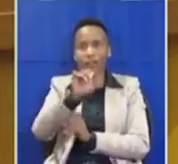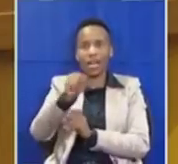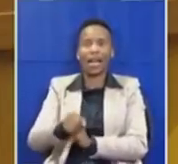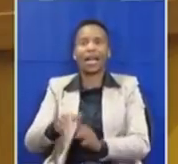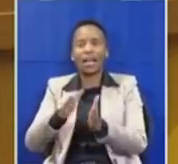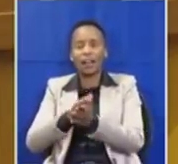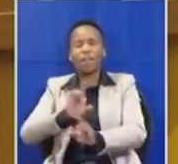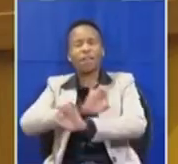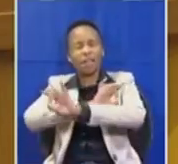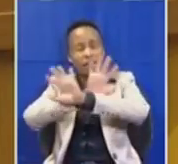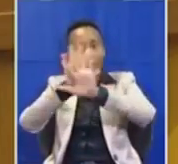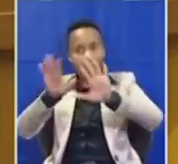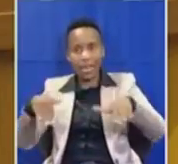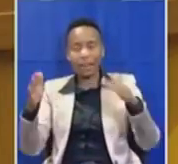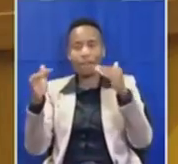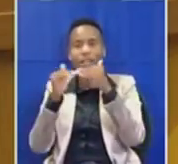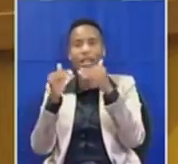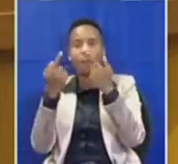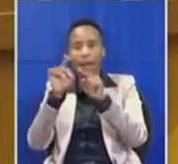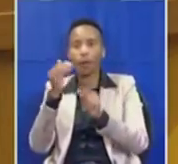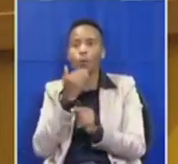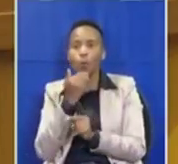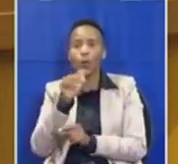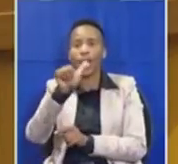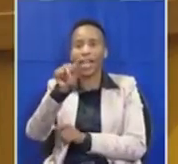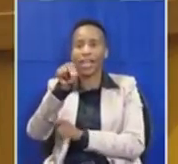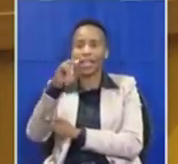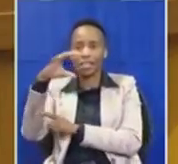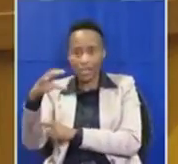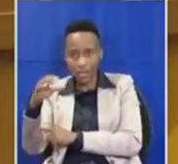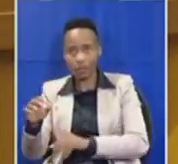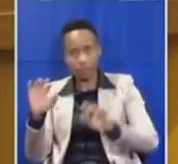squarely and fairly by the African National Congress.